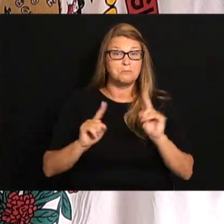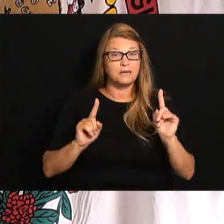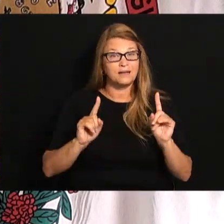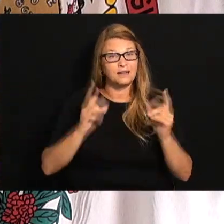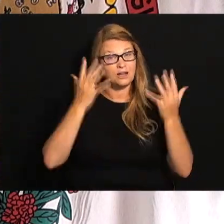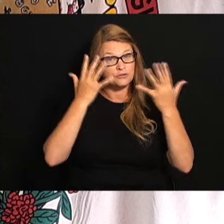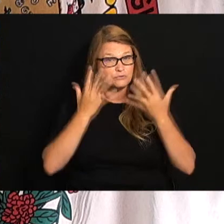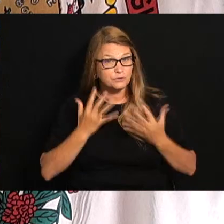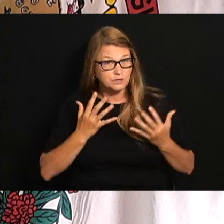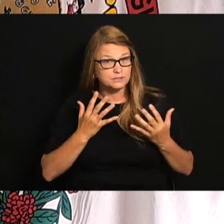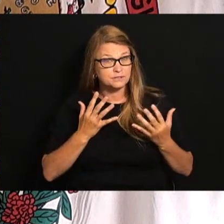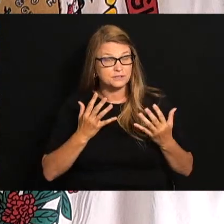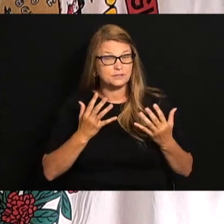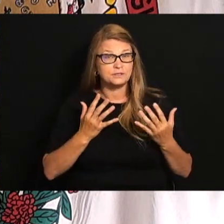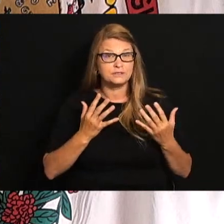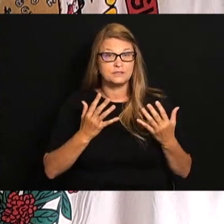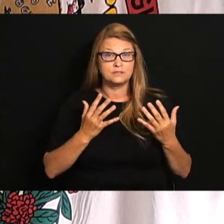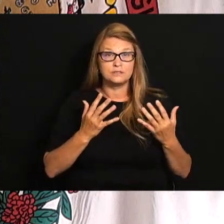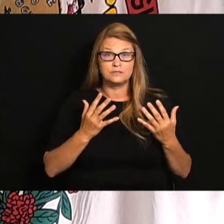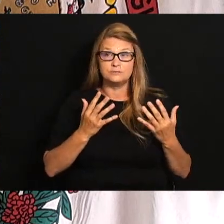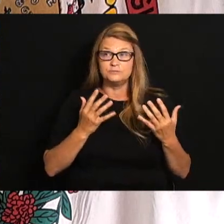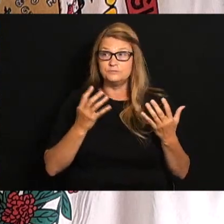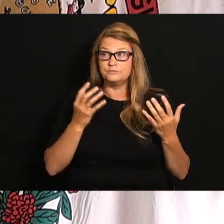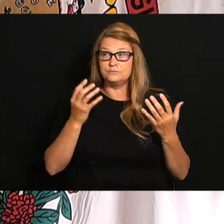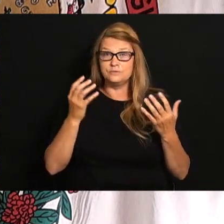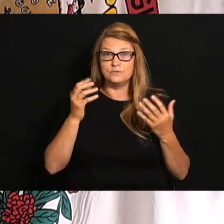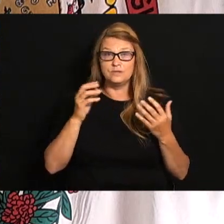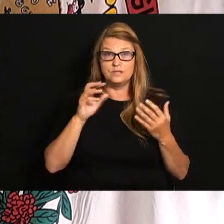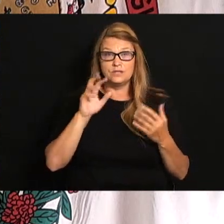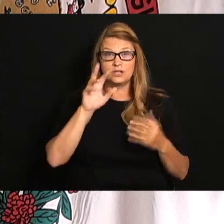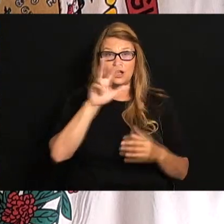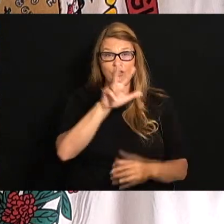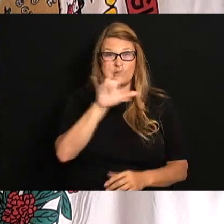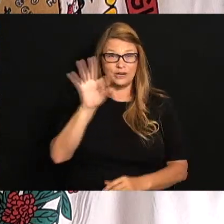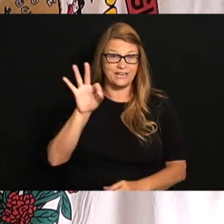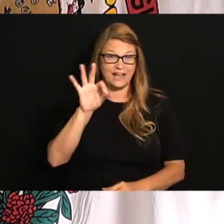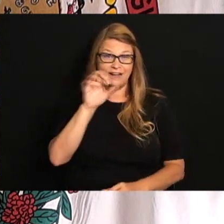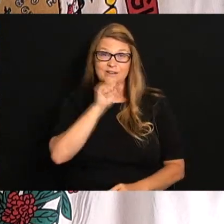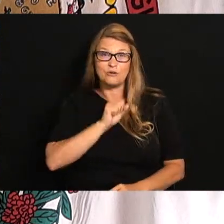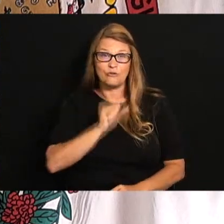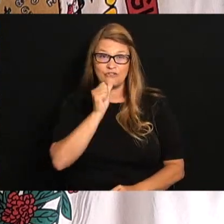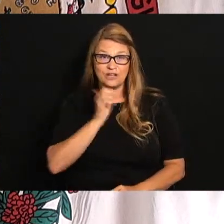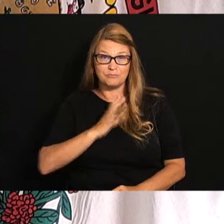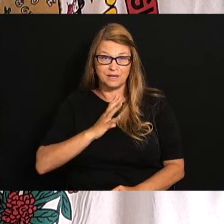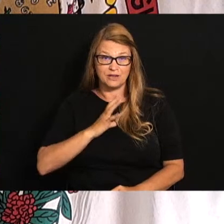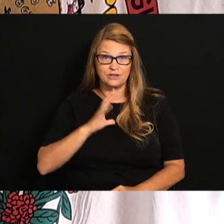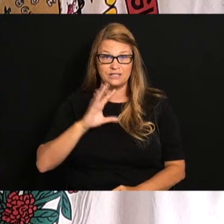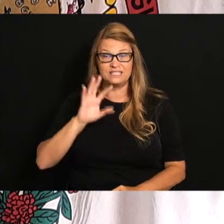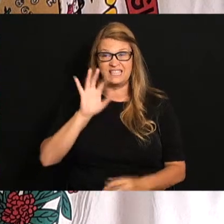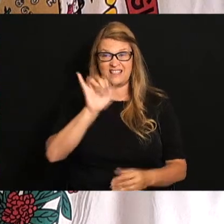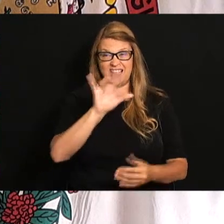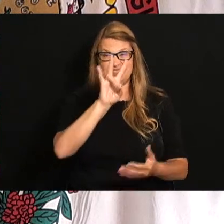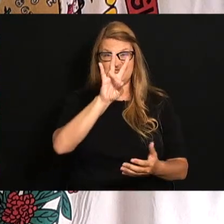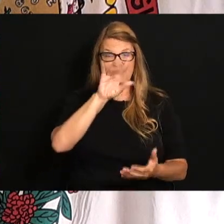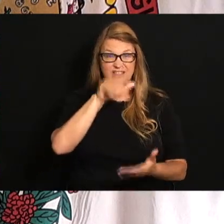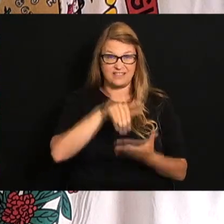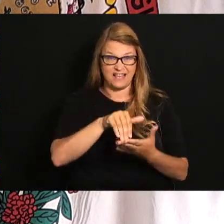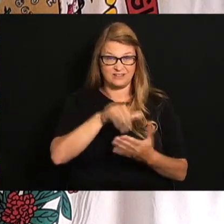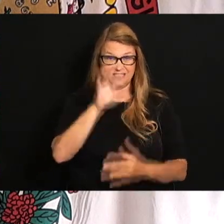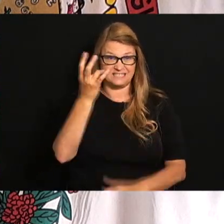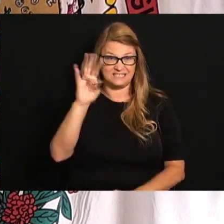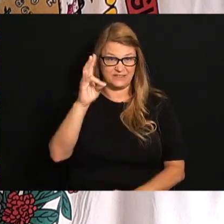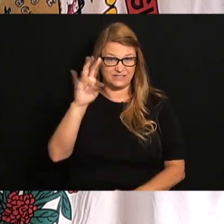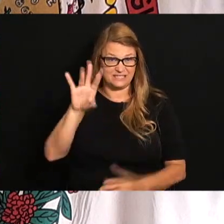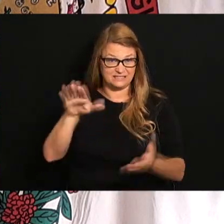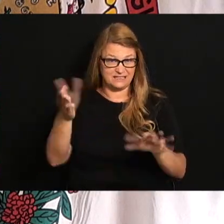in lots of ways, we lost a 39-year-old female, the 7,017th death,